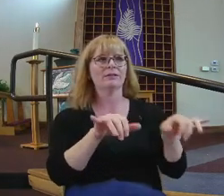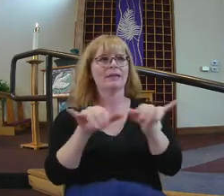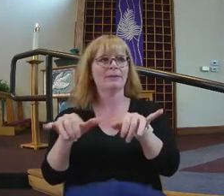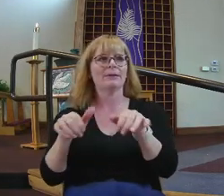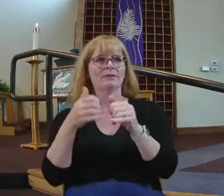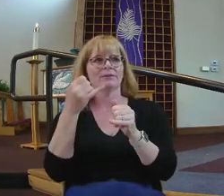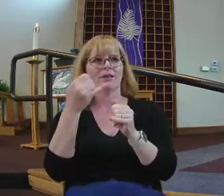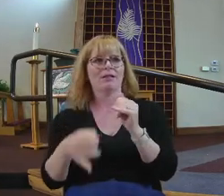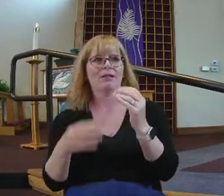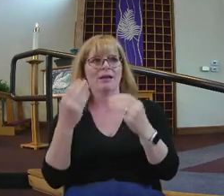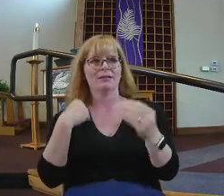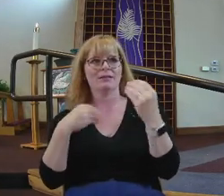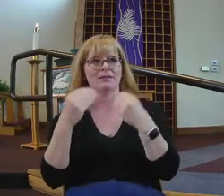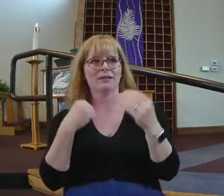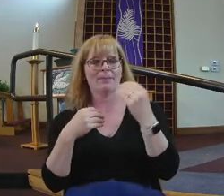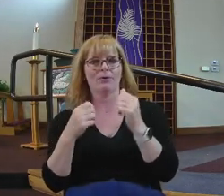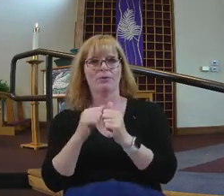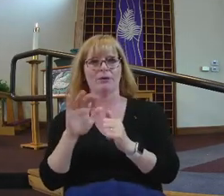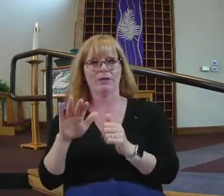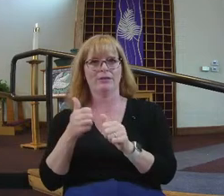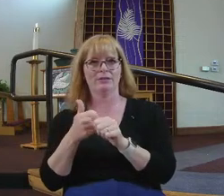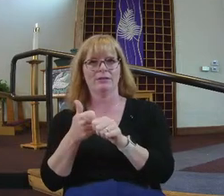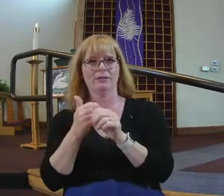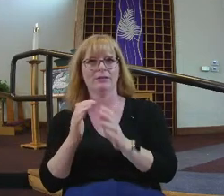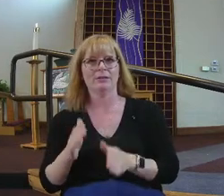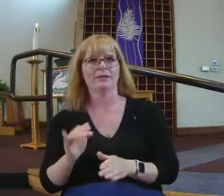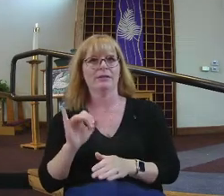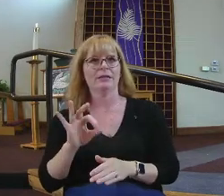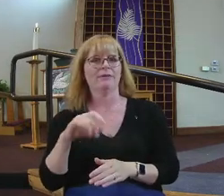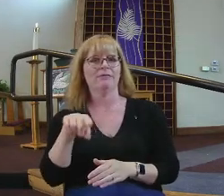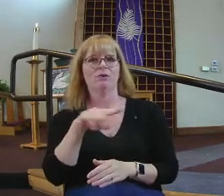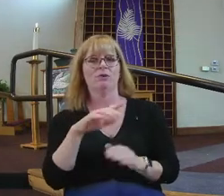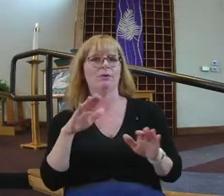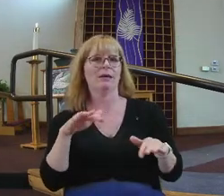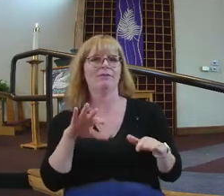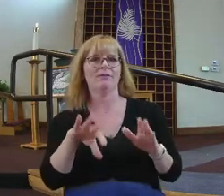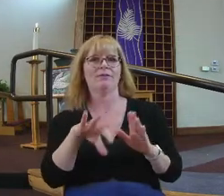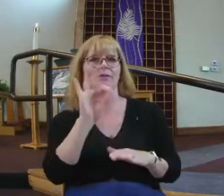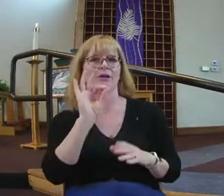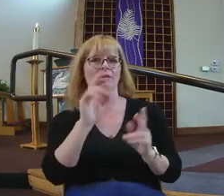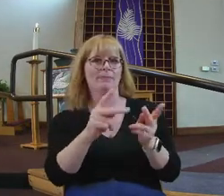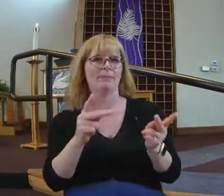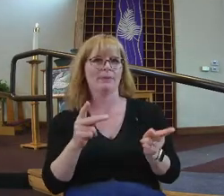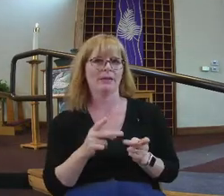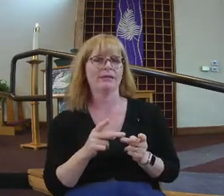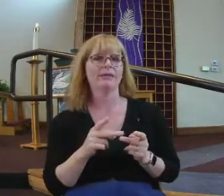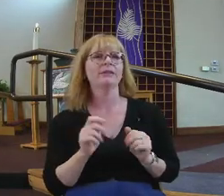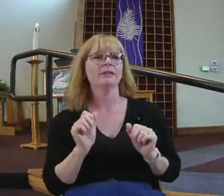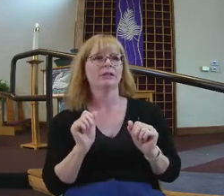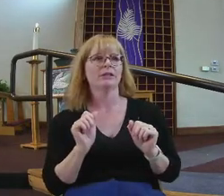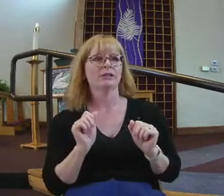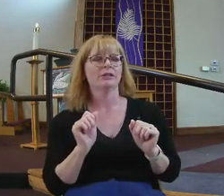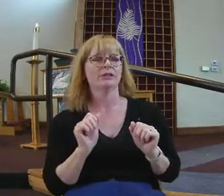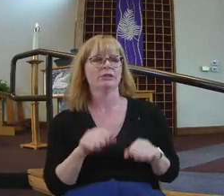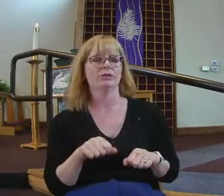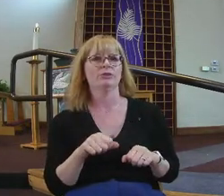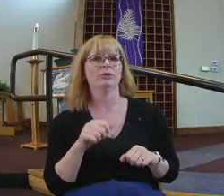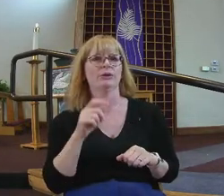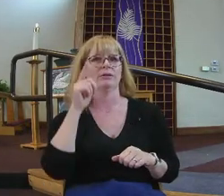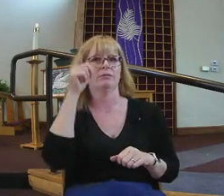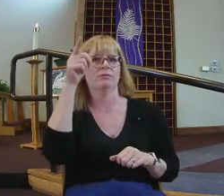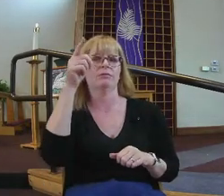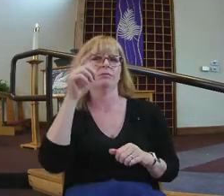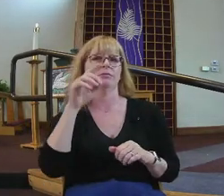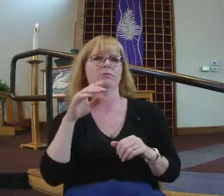you haven't already found a place to go, you can stop by the Connection Station to find an available spot at one of our host homes. We also